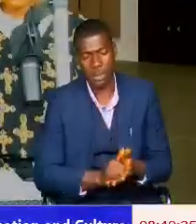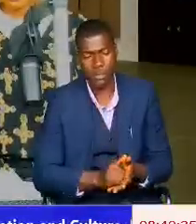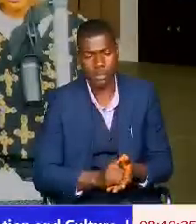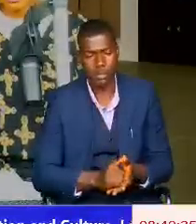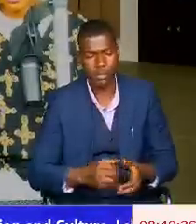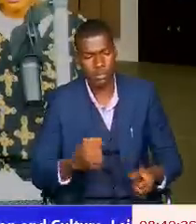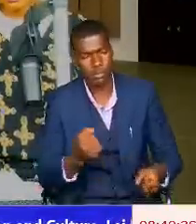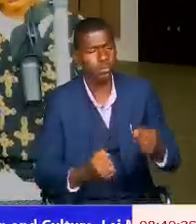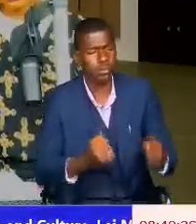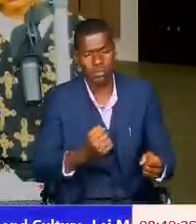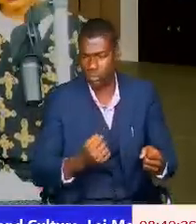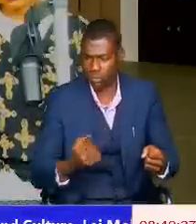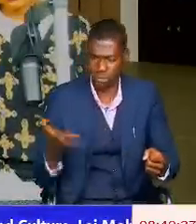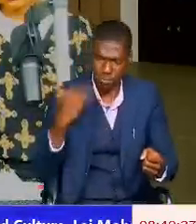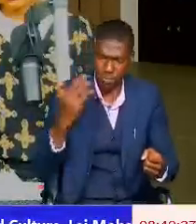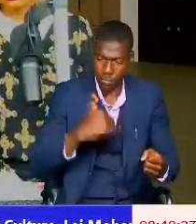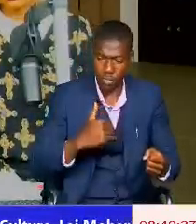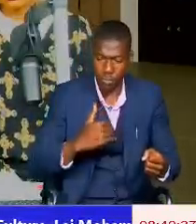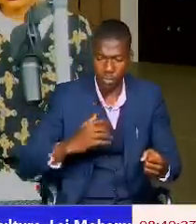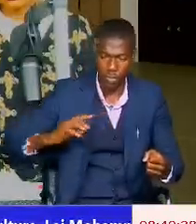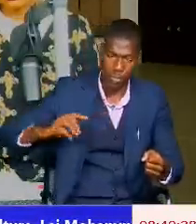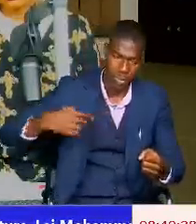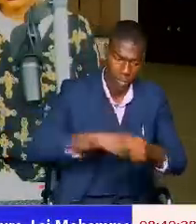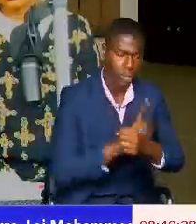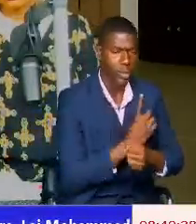they go target, I don't know what to do them.